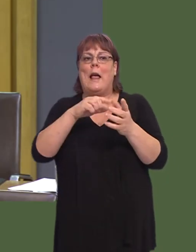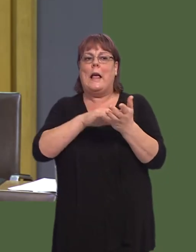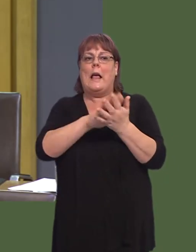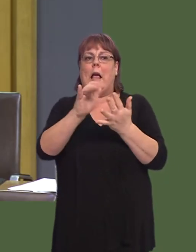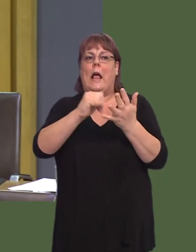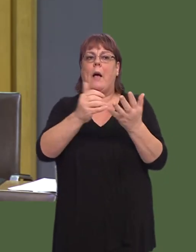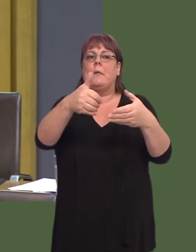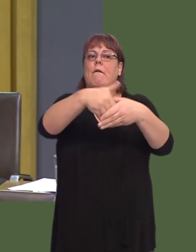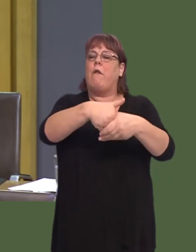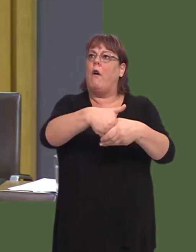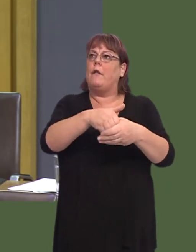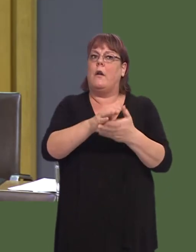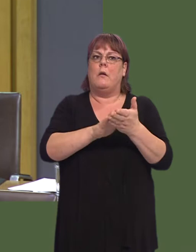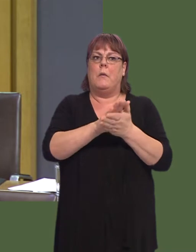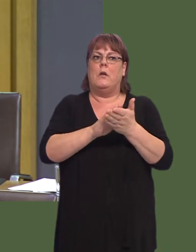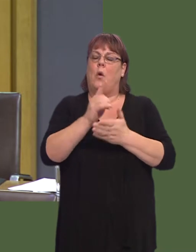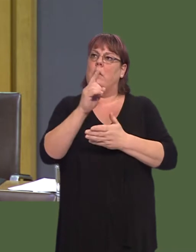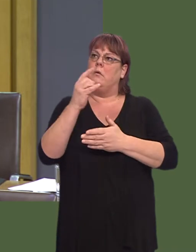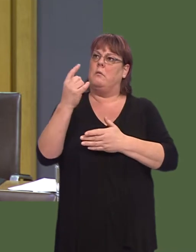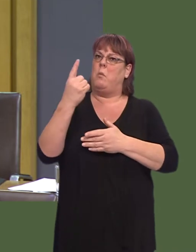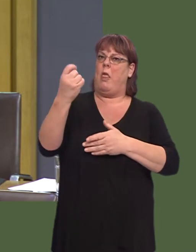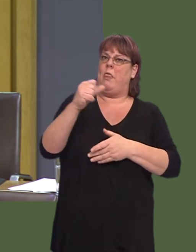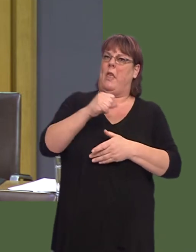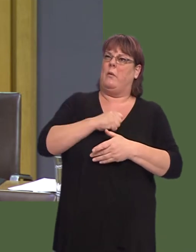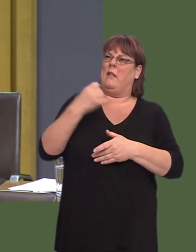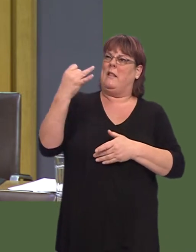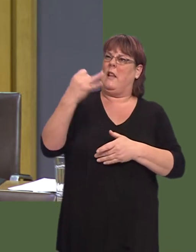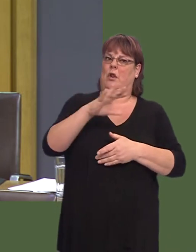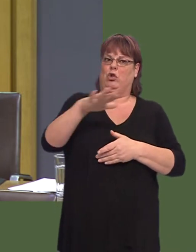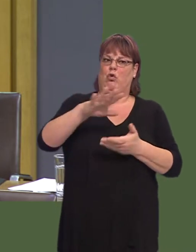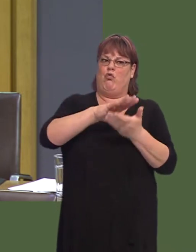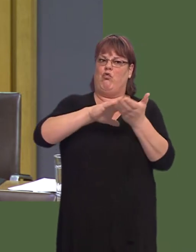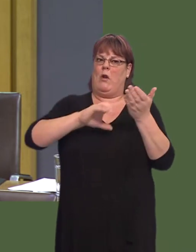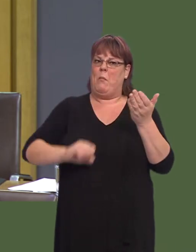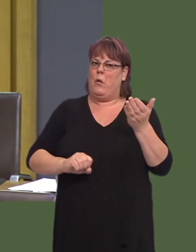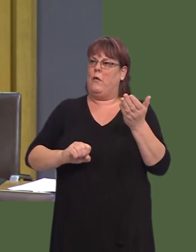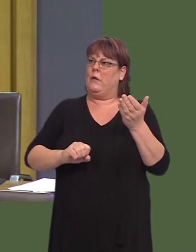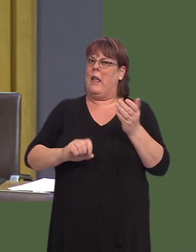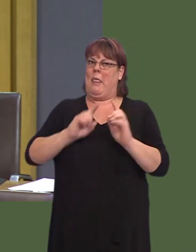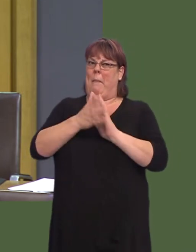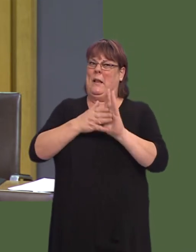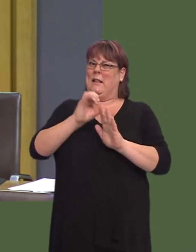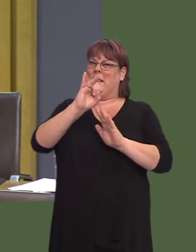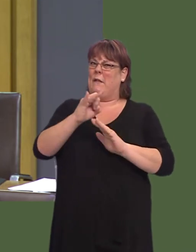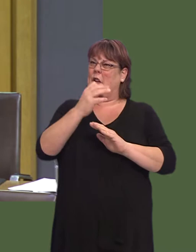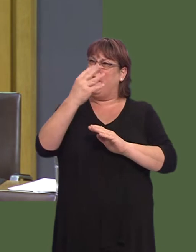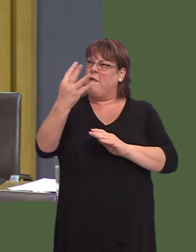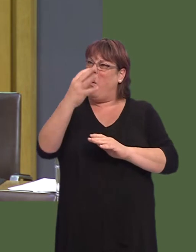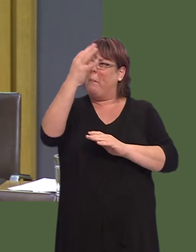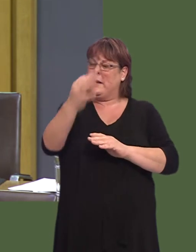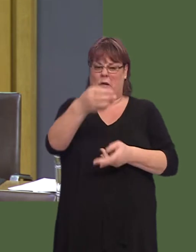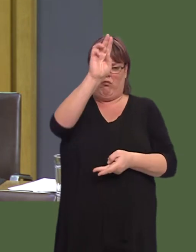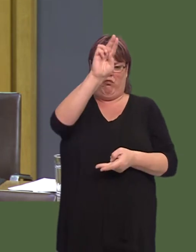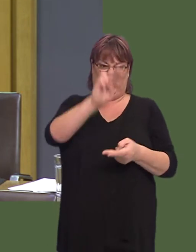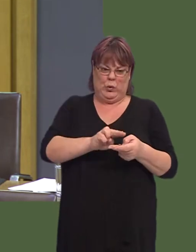non-CAMS pathways. This removed 1,700 children, some 74% of the total, from the waiting